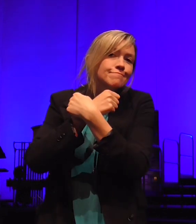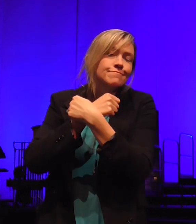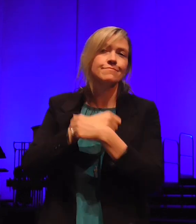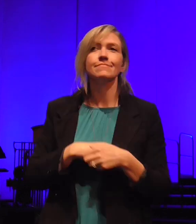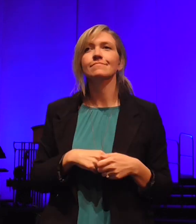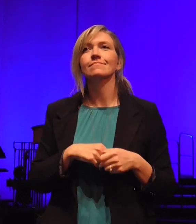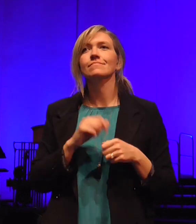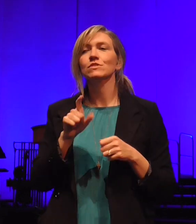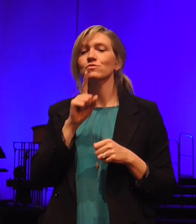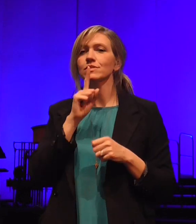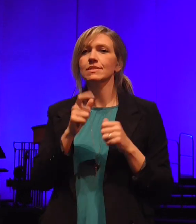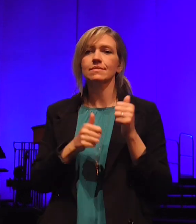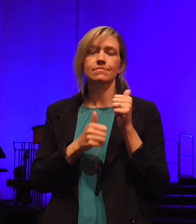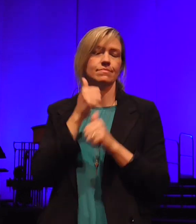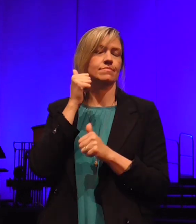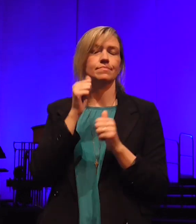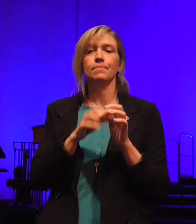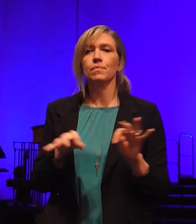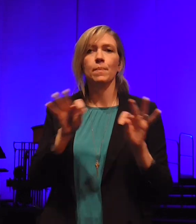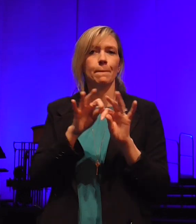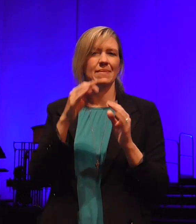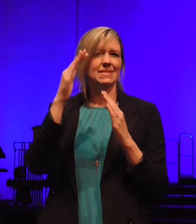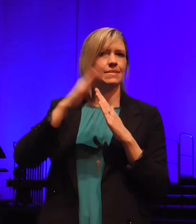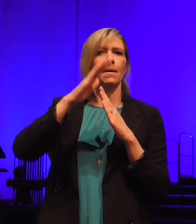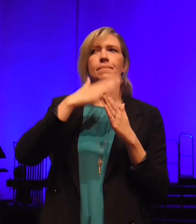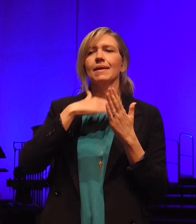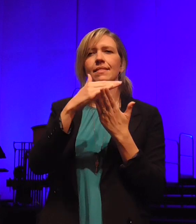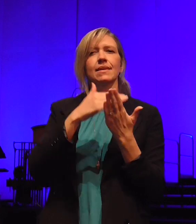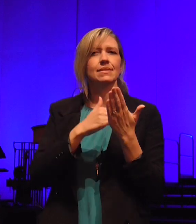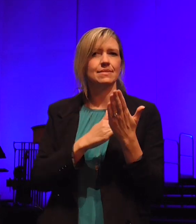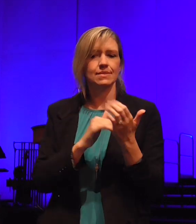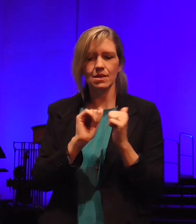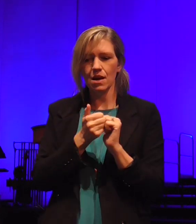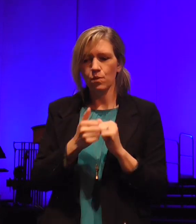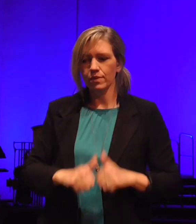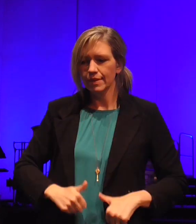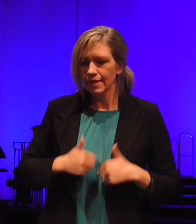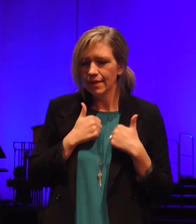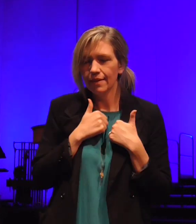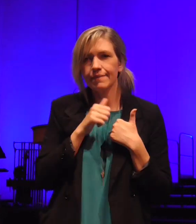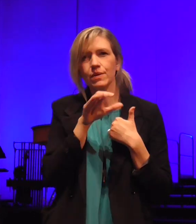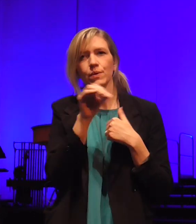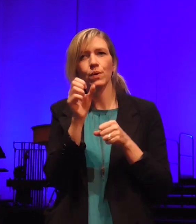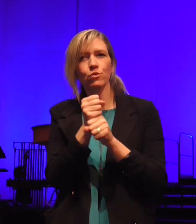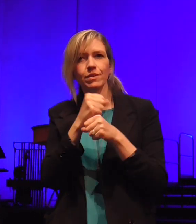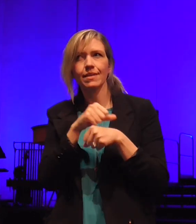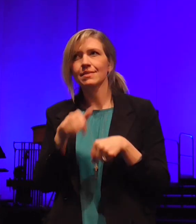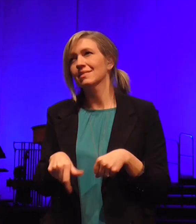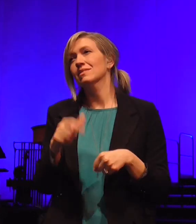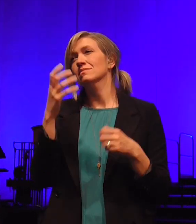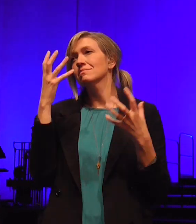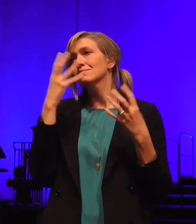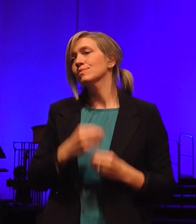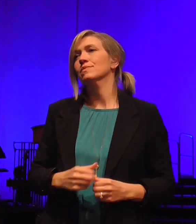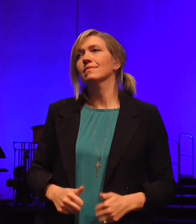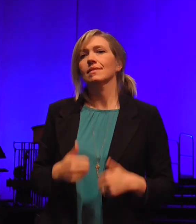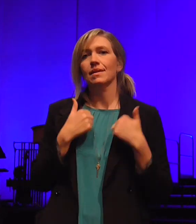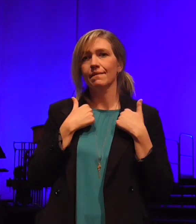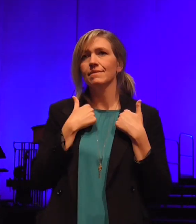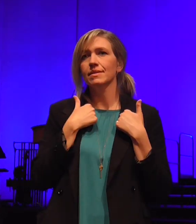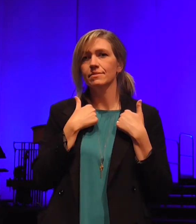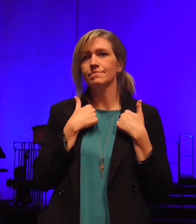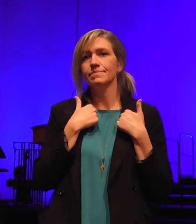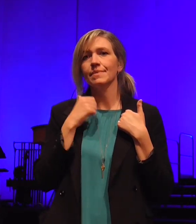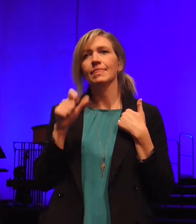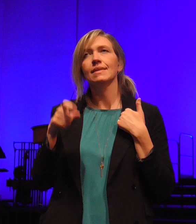so that it is the very top of my list for how to live and co-create this incredible thing called life.